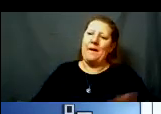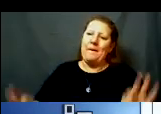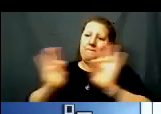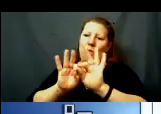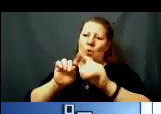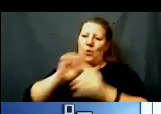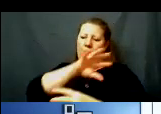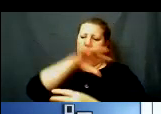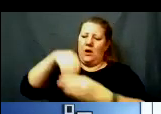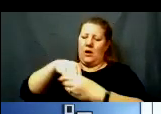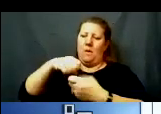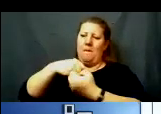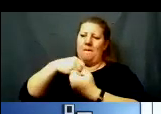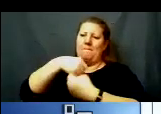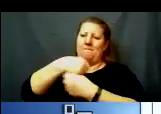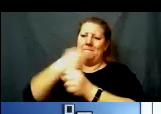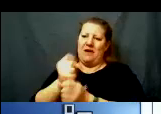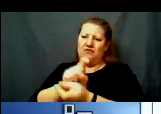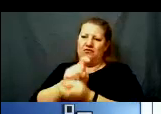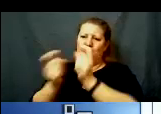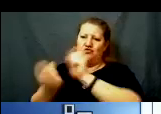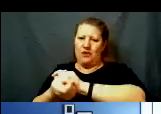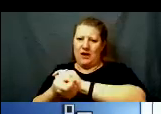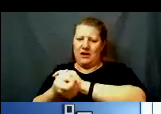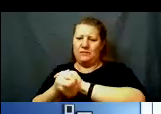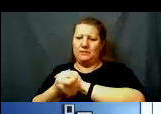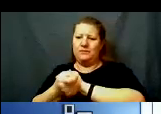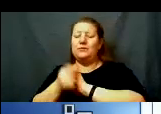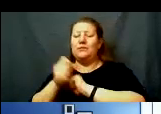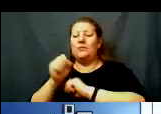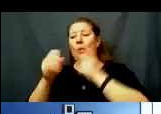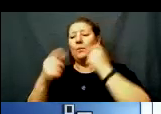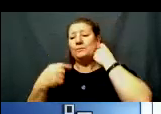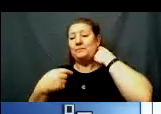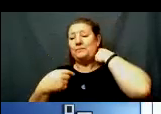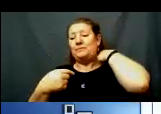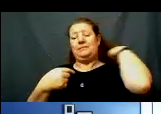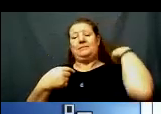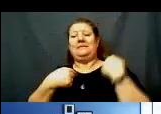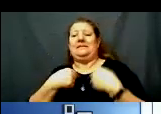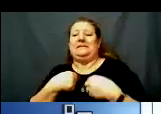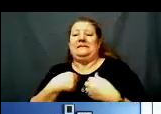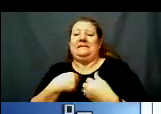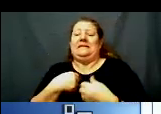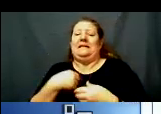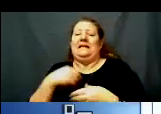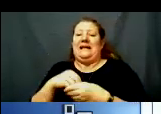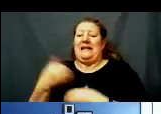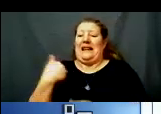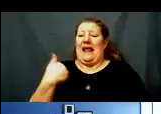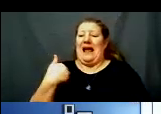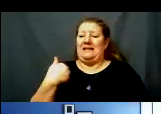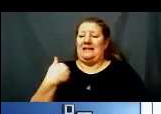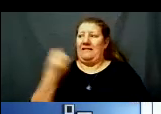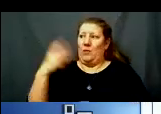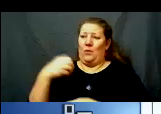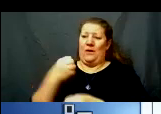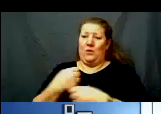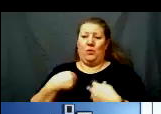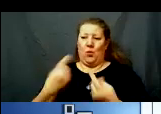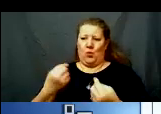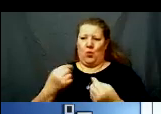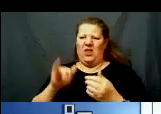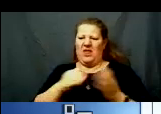So, what have I been doing over the last several years? Well, this thing I'm calling the Prison Environmental Justice Project, it's a multi-year